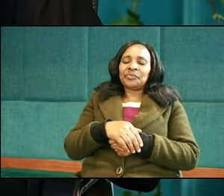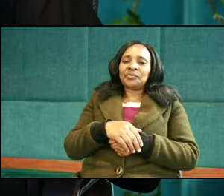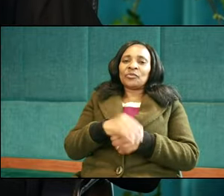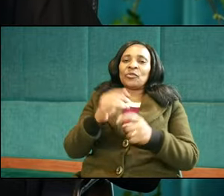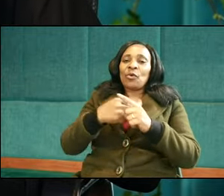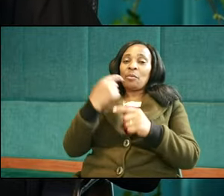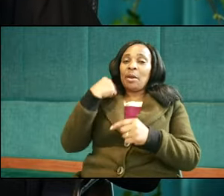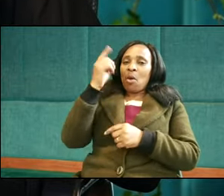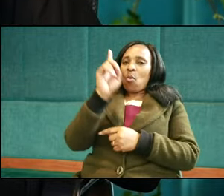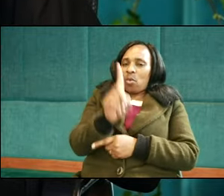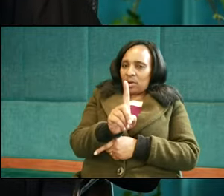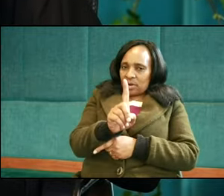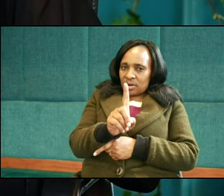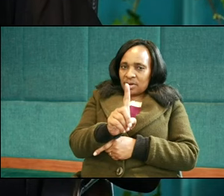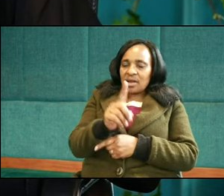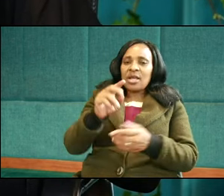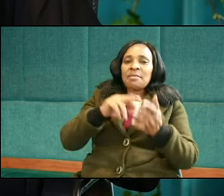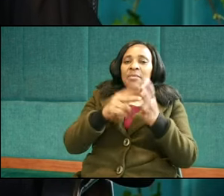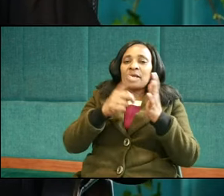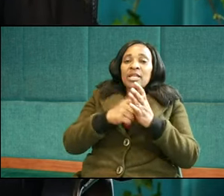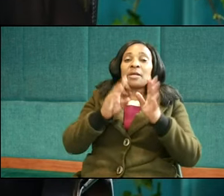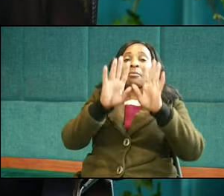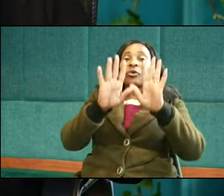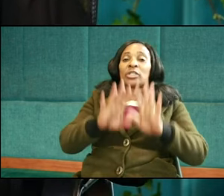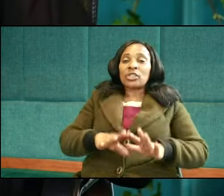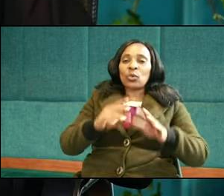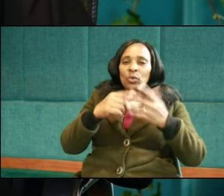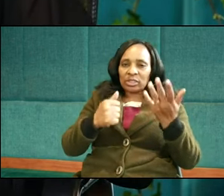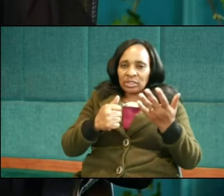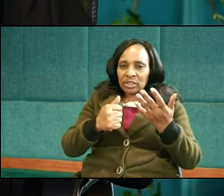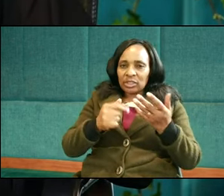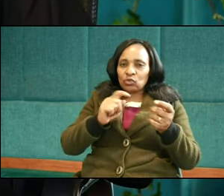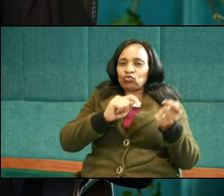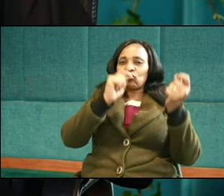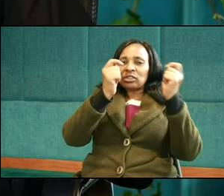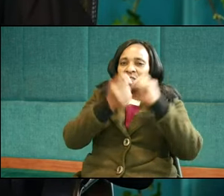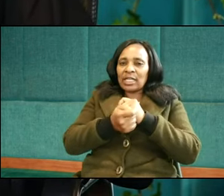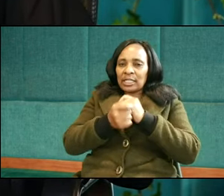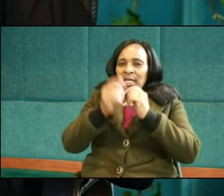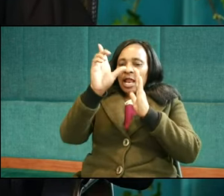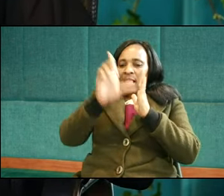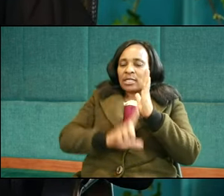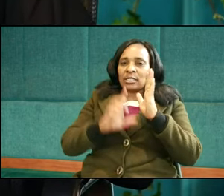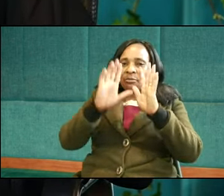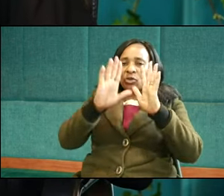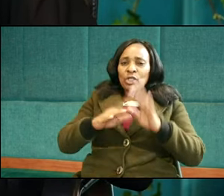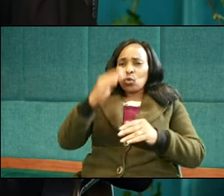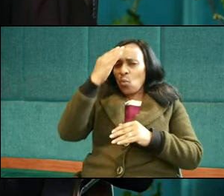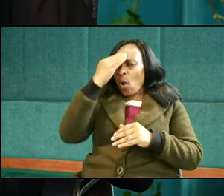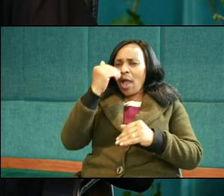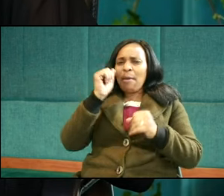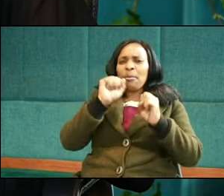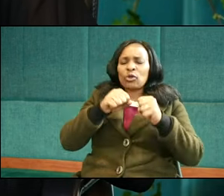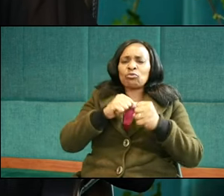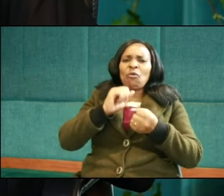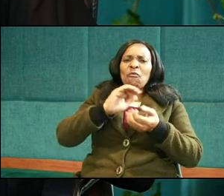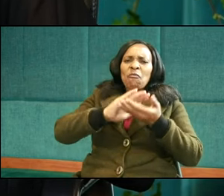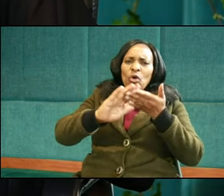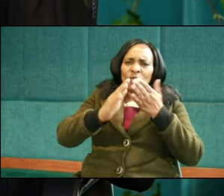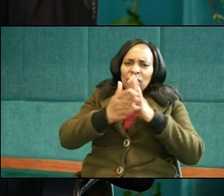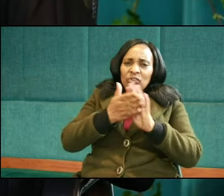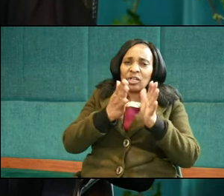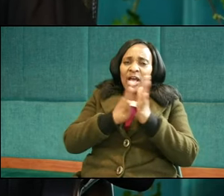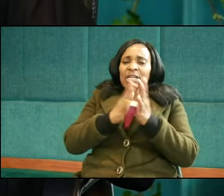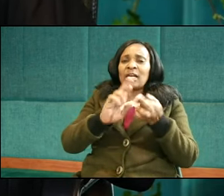From number 1, meaning it's the most important reason, to 10, the least important, why do you think people find confession and